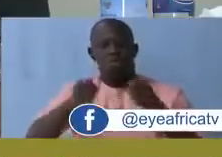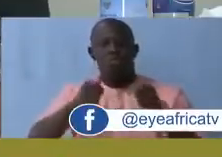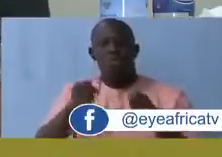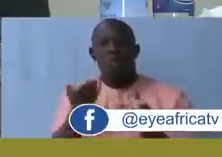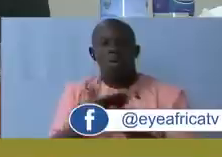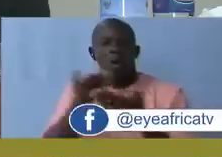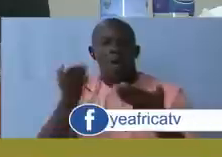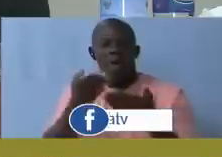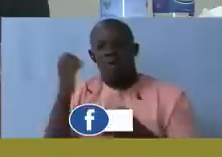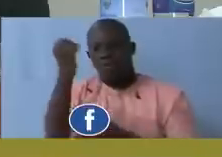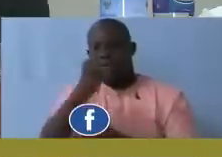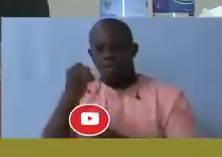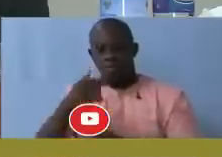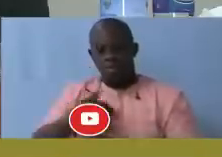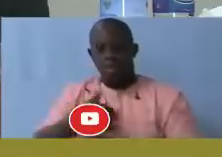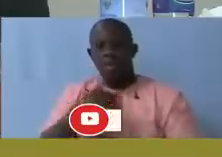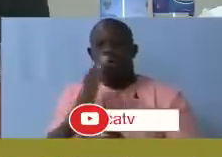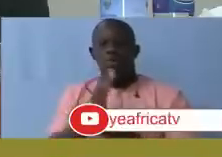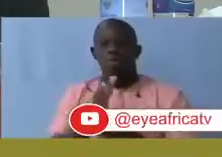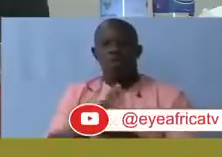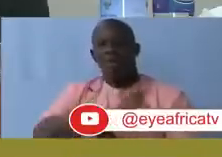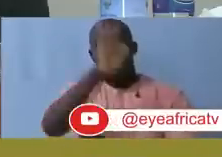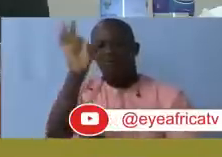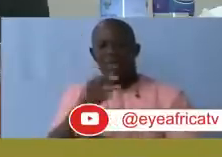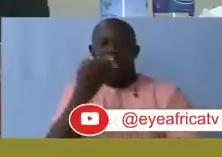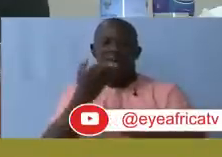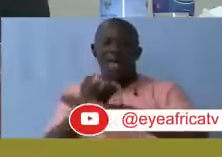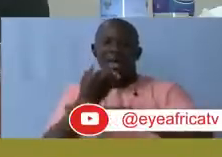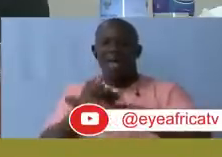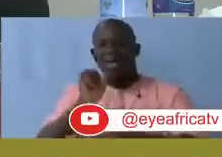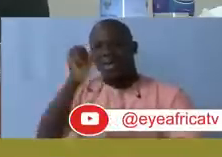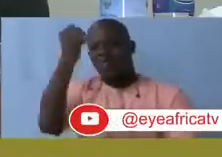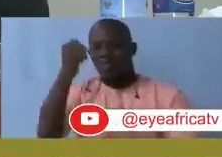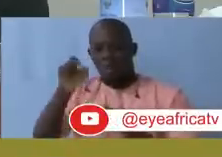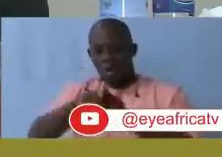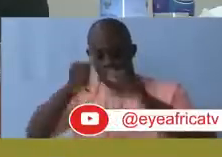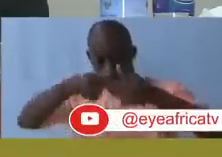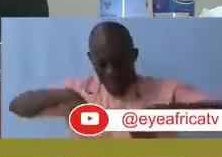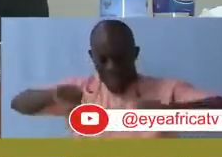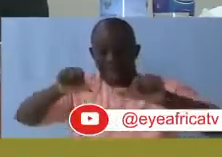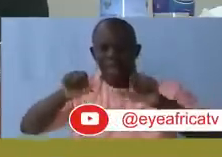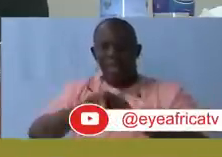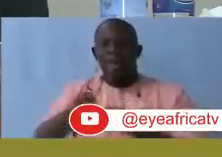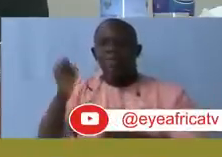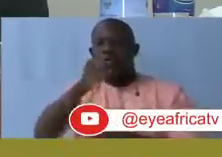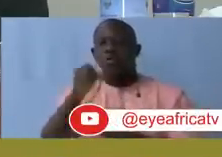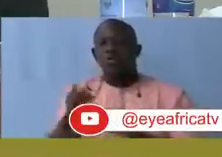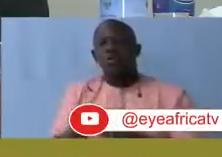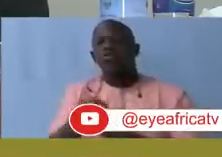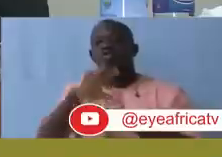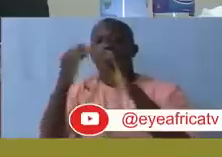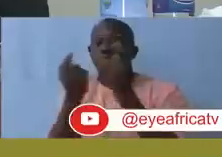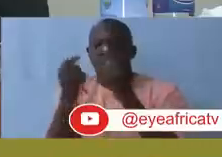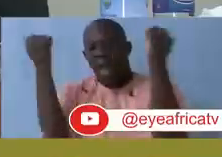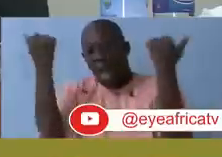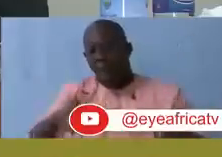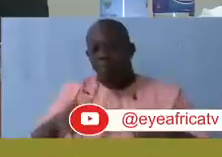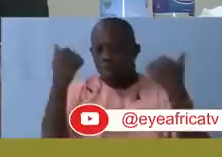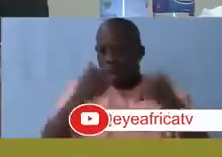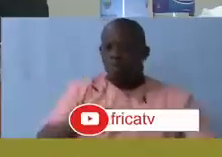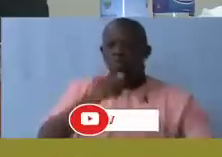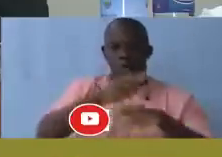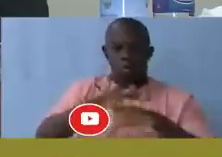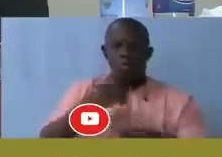was I was in a hostile environment with a cloud of uncertainty about if